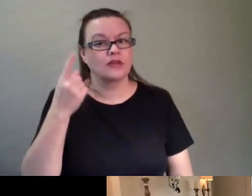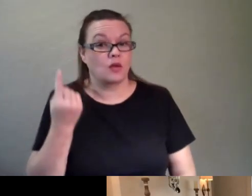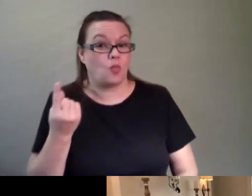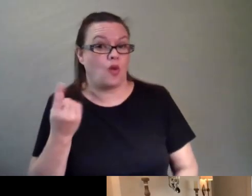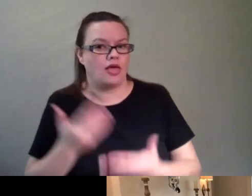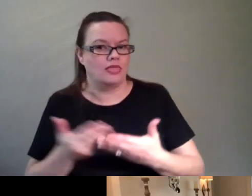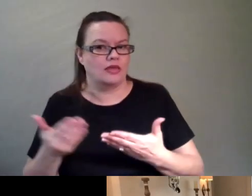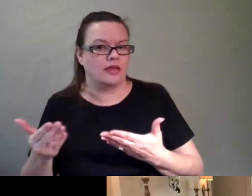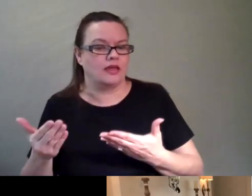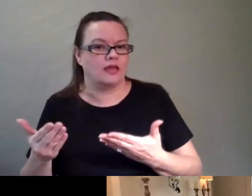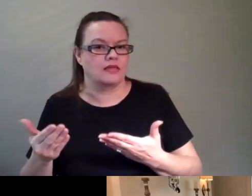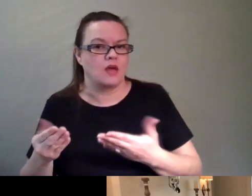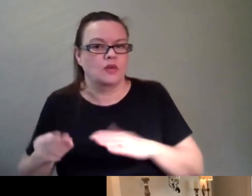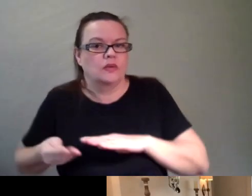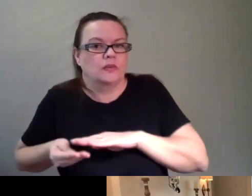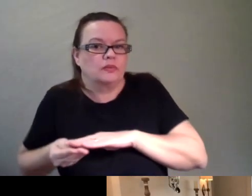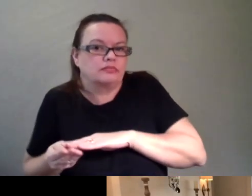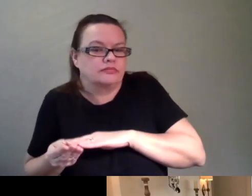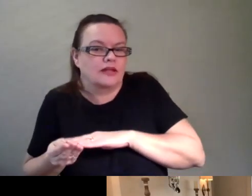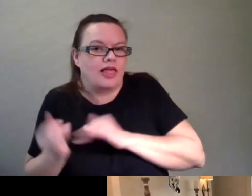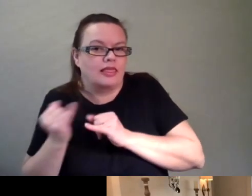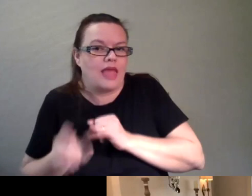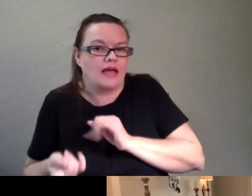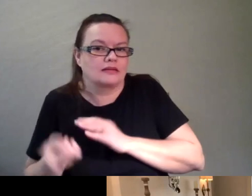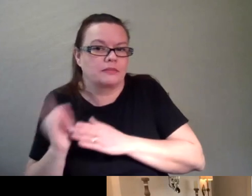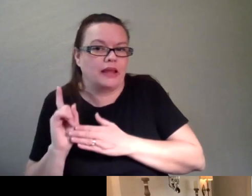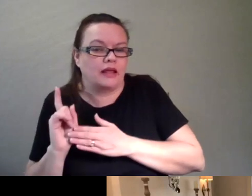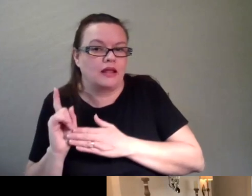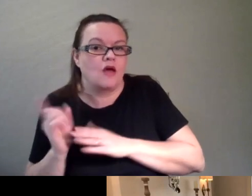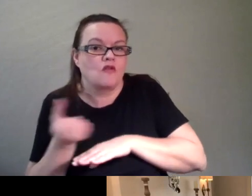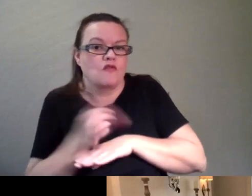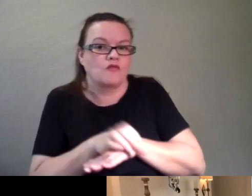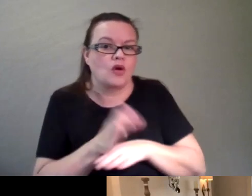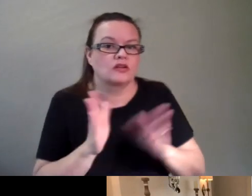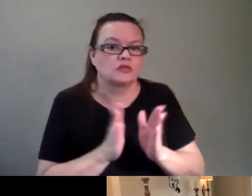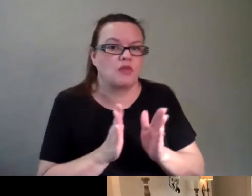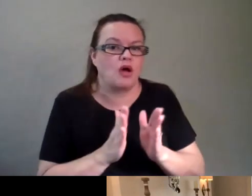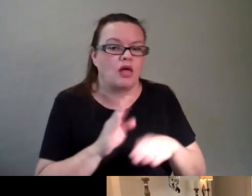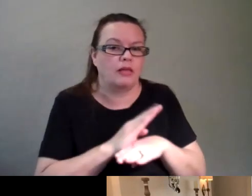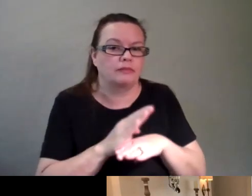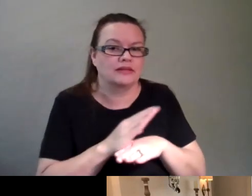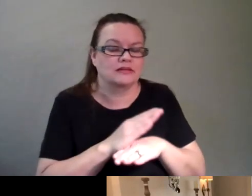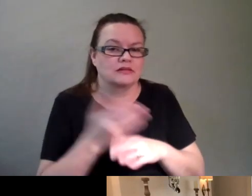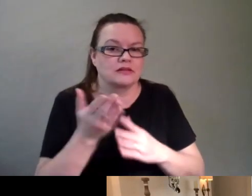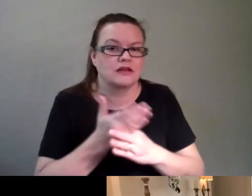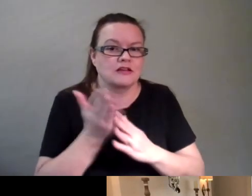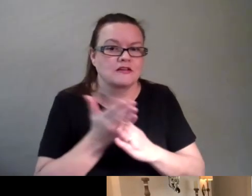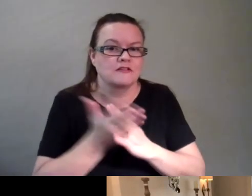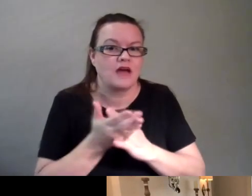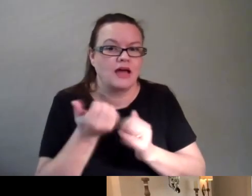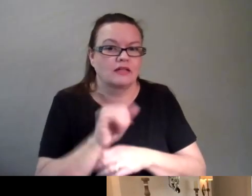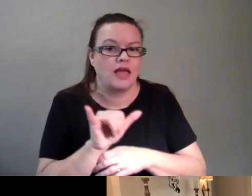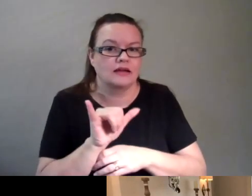small businesses file records on every financial transaction they occurred. Well, in doing any given poll, we